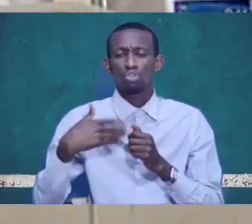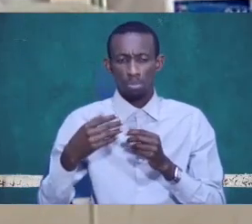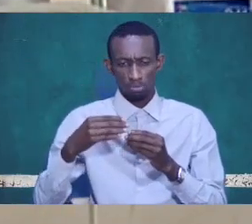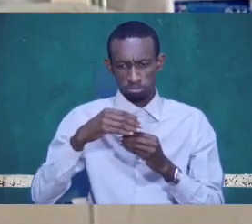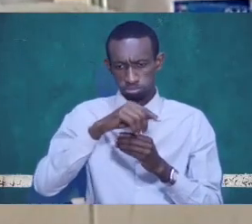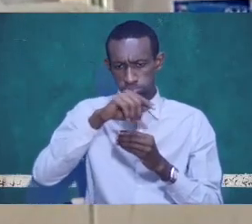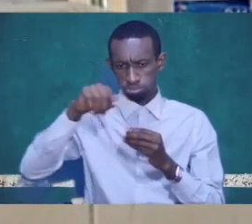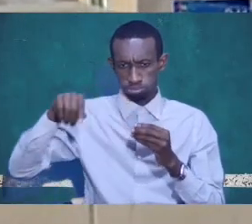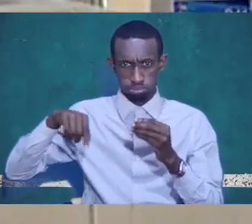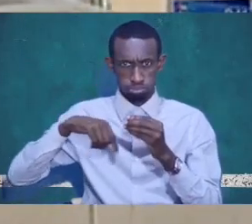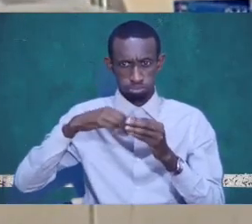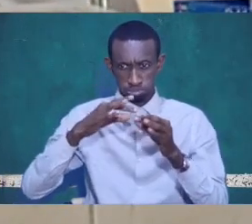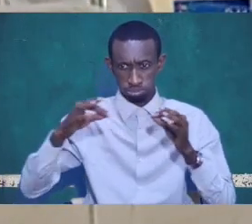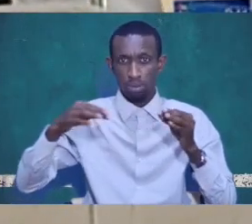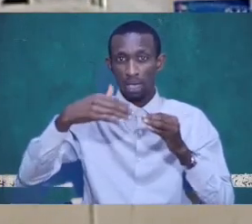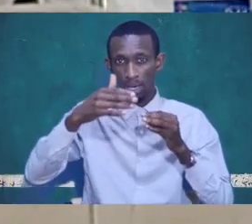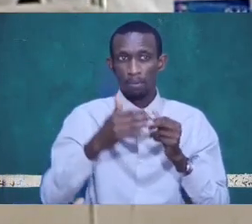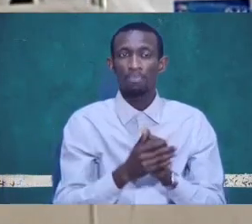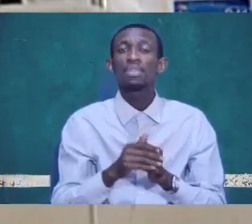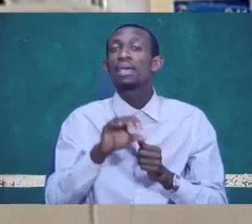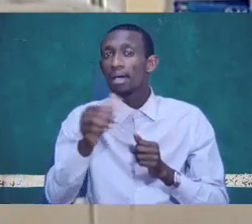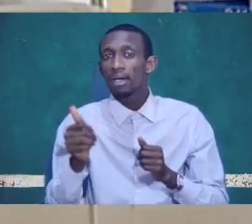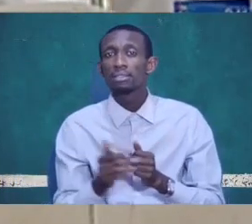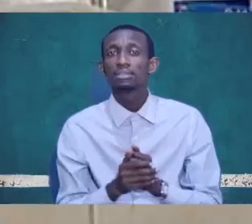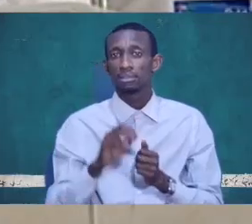distance, there will be other electrons.